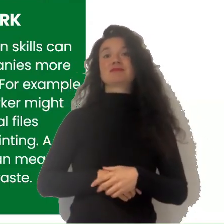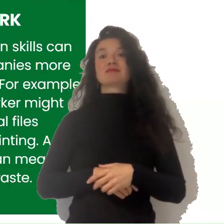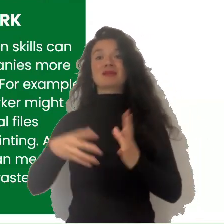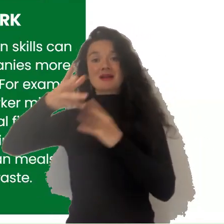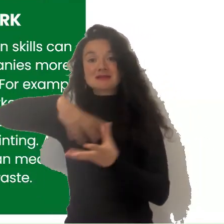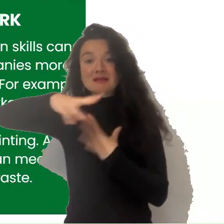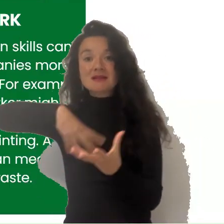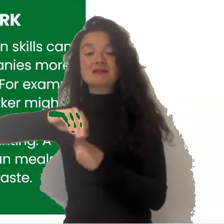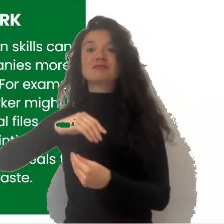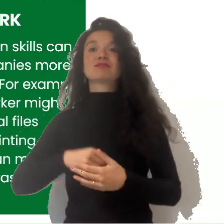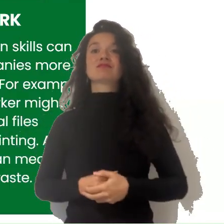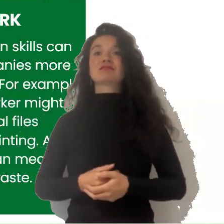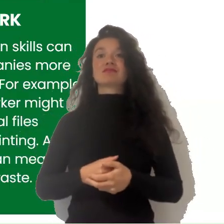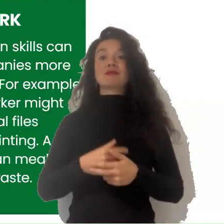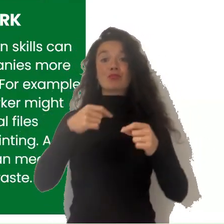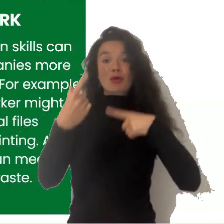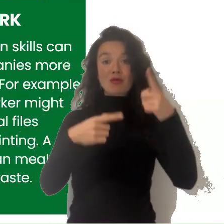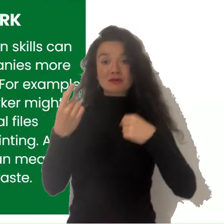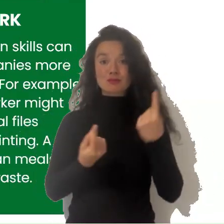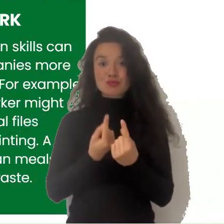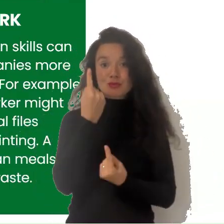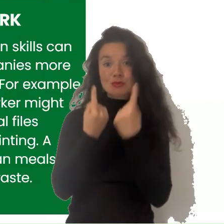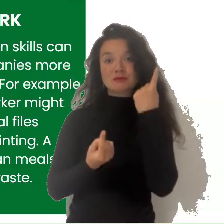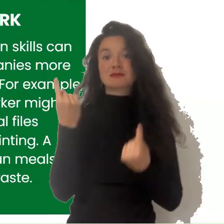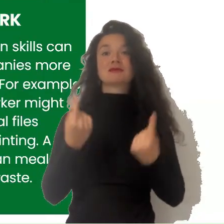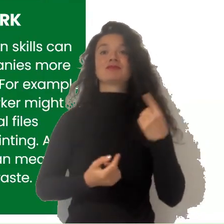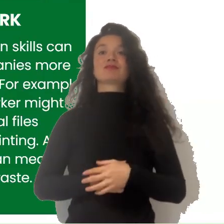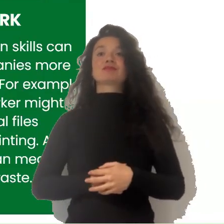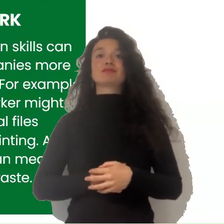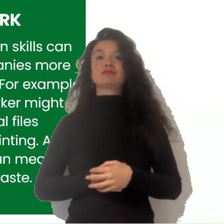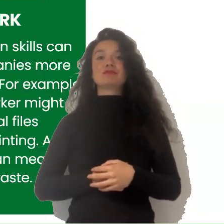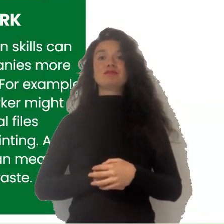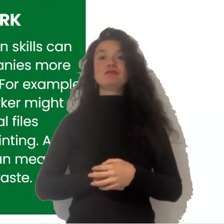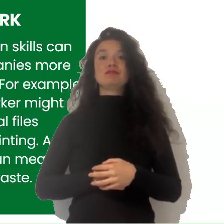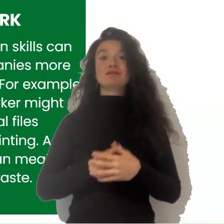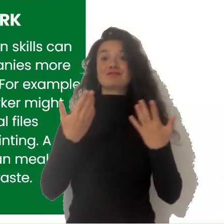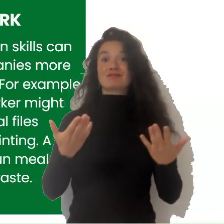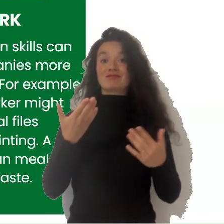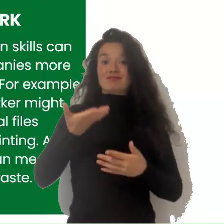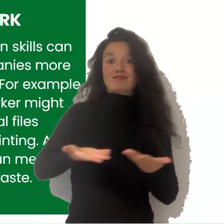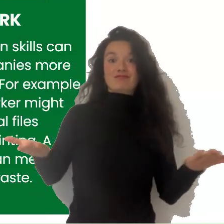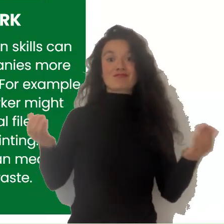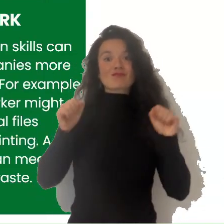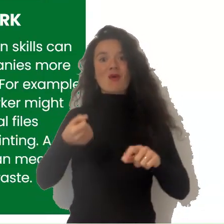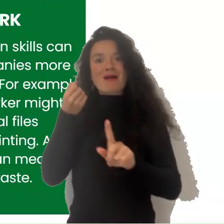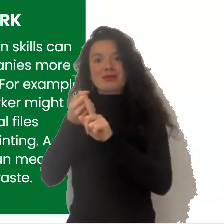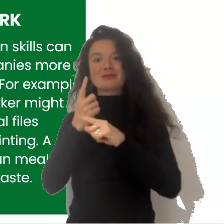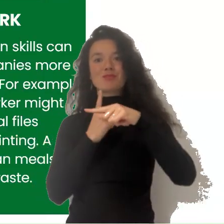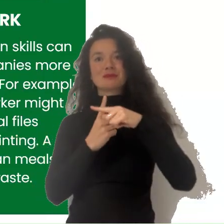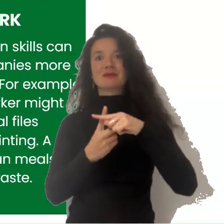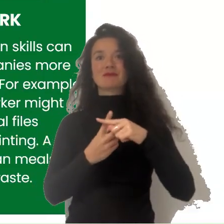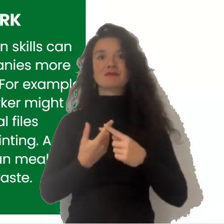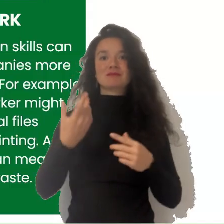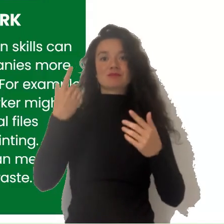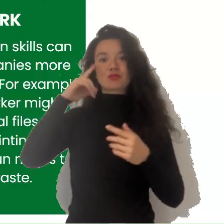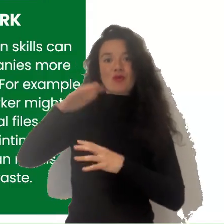educated about green skills, how to save, again, energy, how to be involved in eco